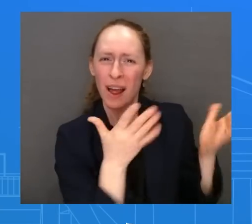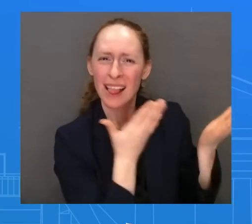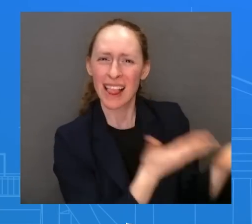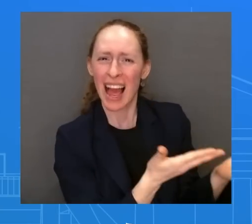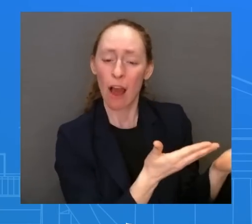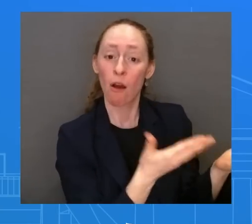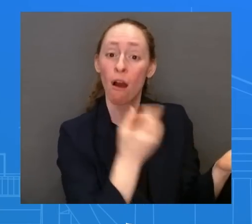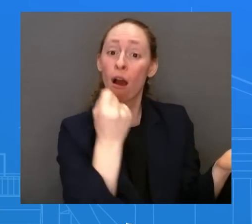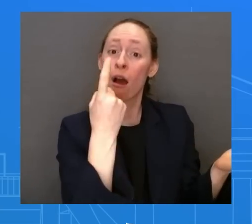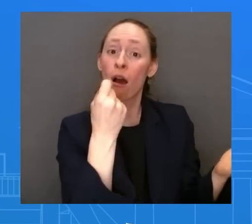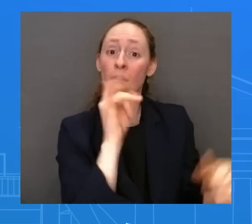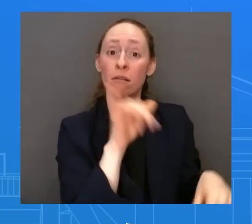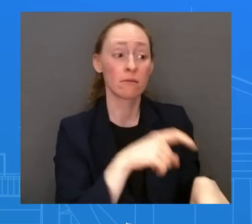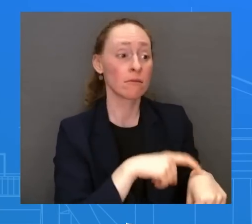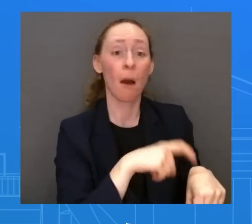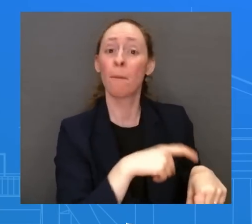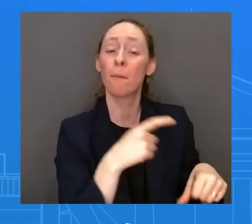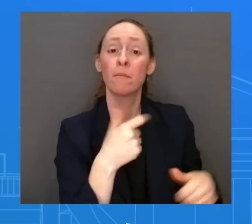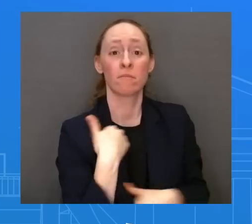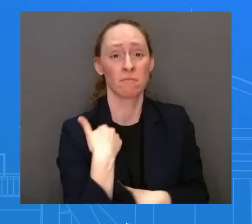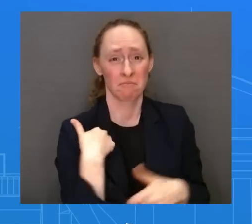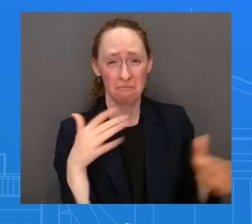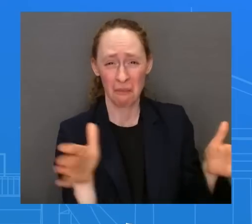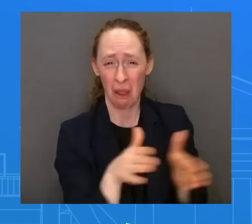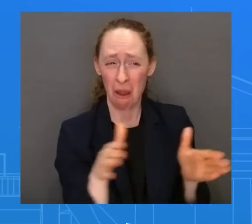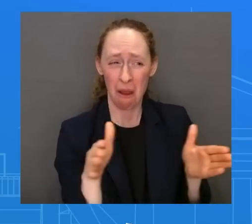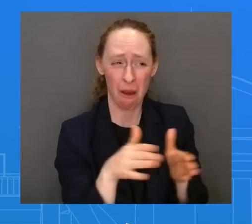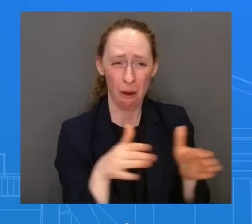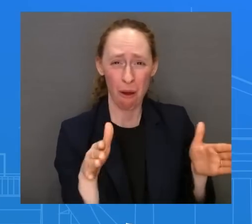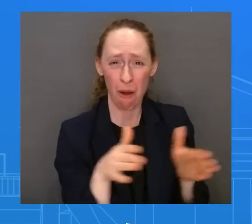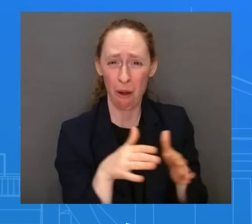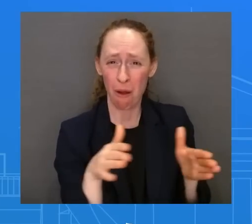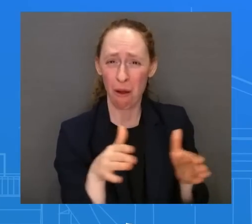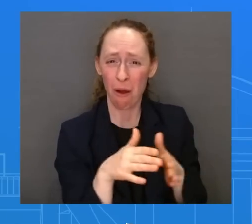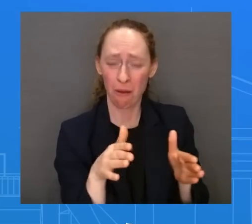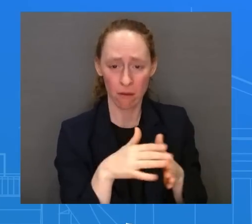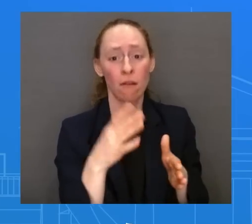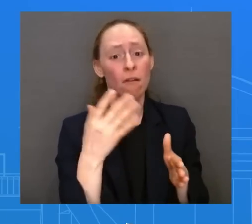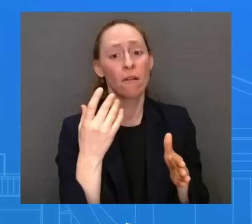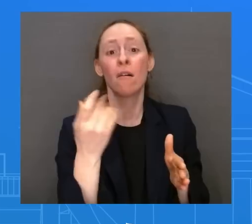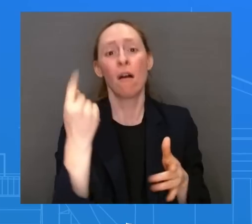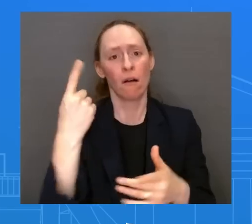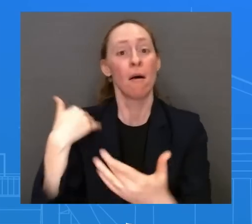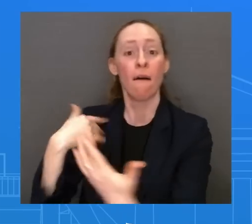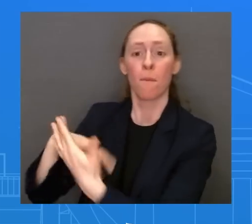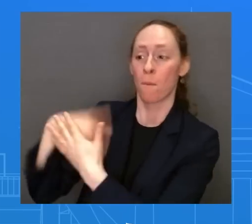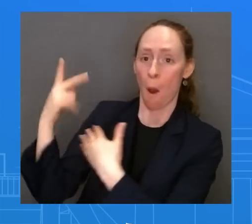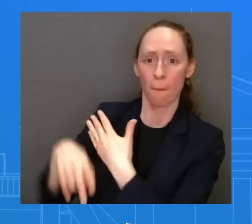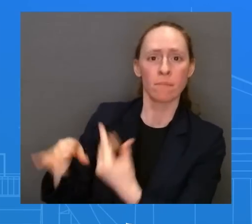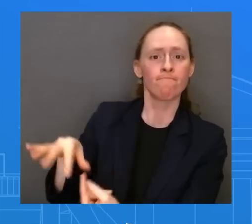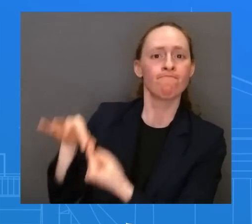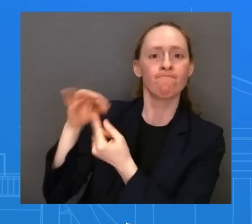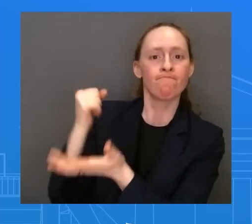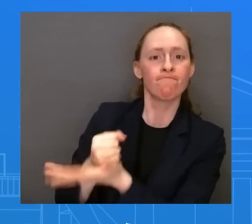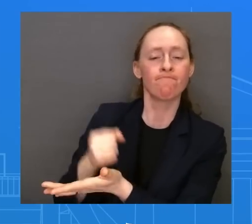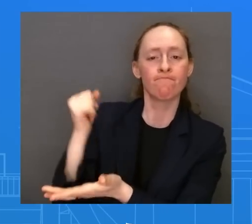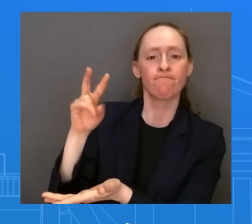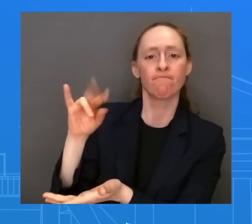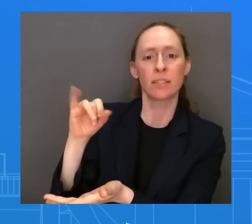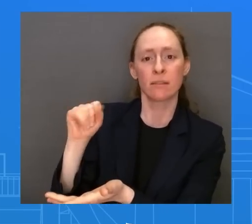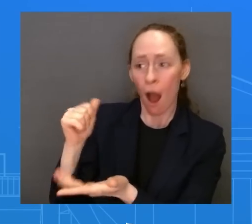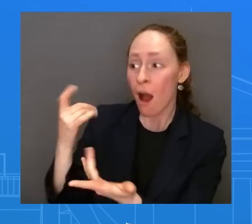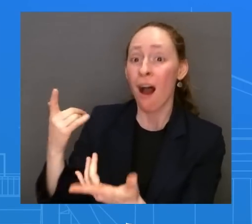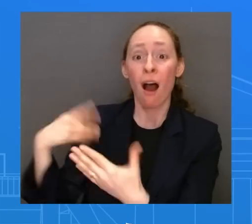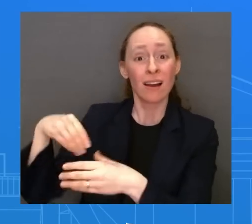that had been starved of resources and he inherited a deal struck between the previous administration in the Taliban that called for